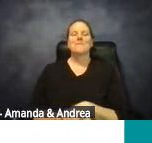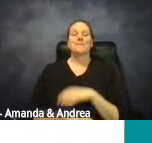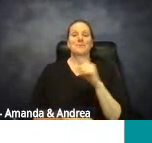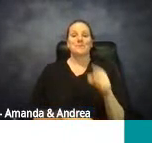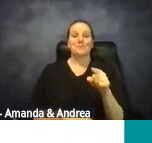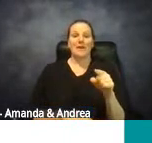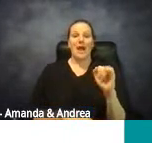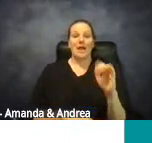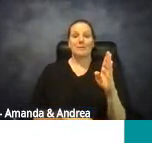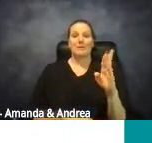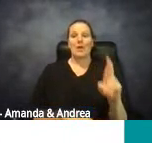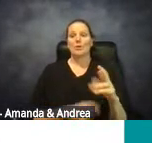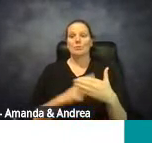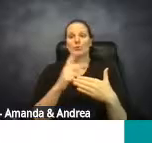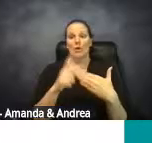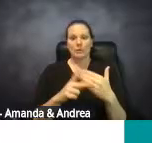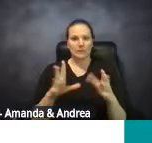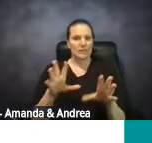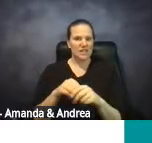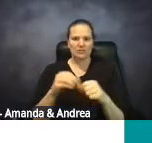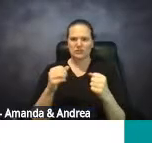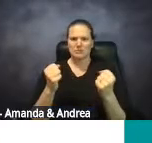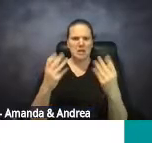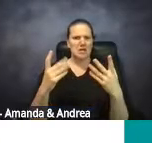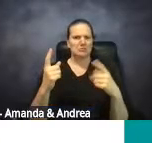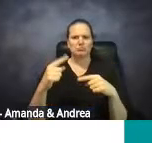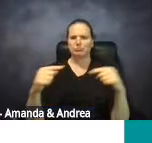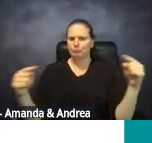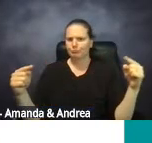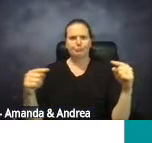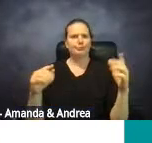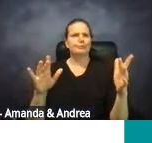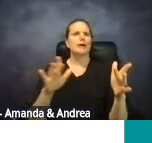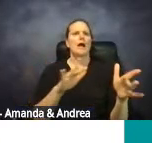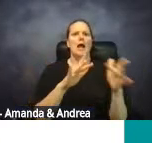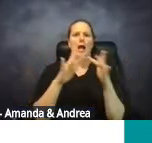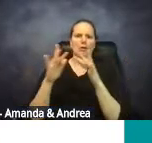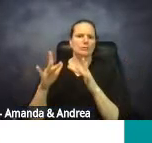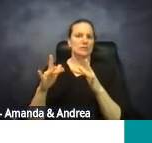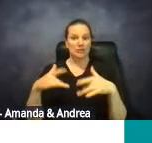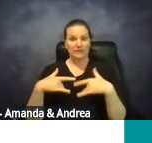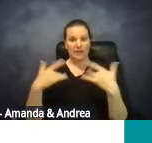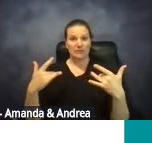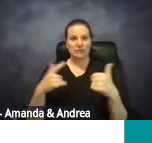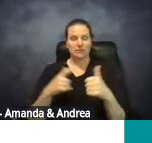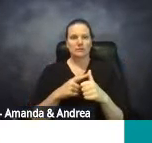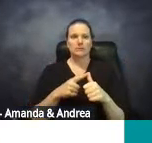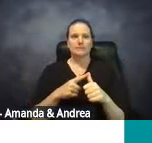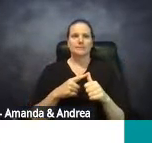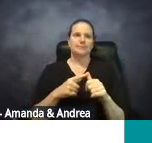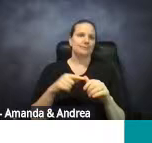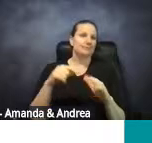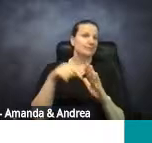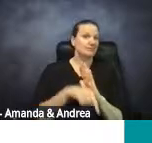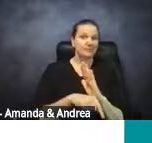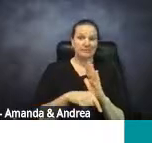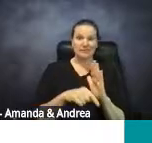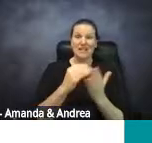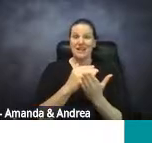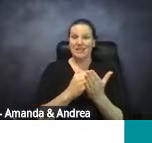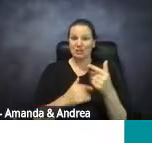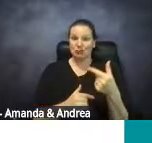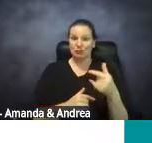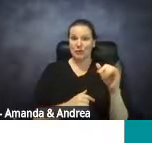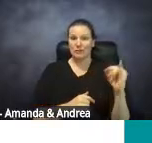the IBR program has engaged in numerous community outreach events, both the extensive list that Greg has